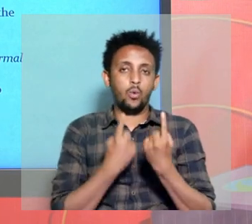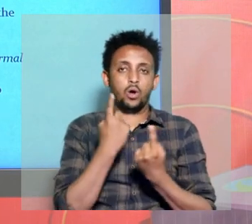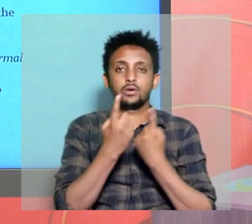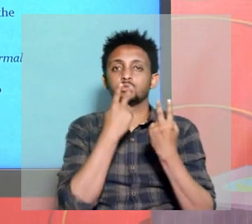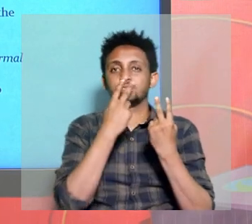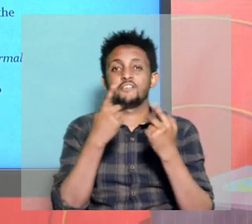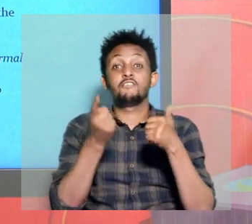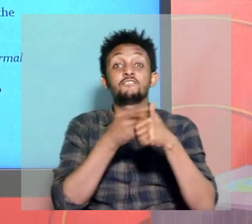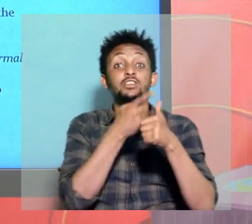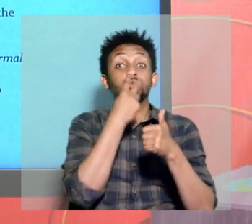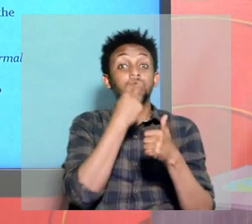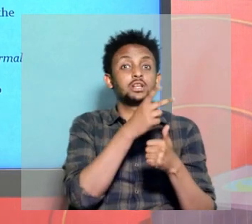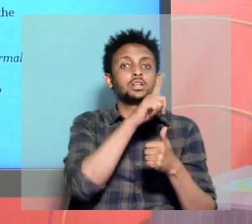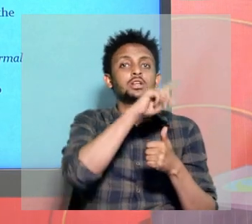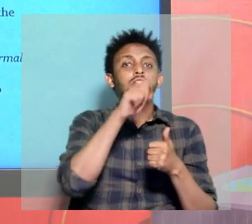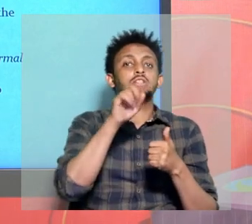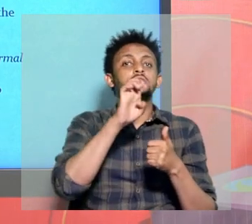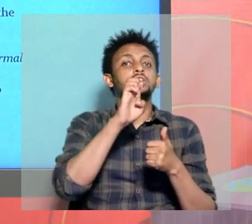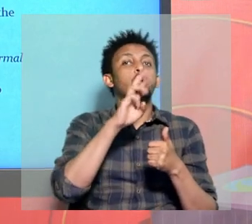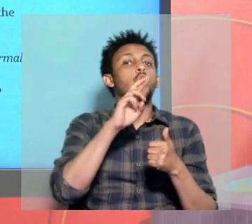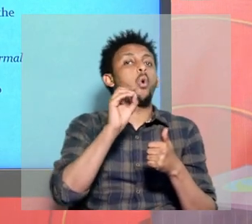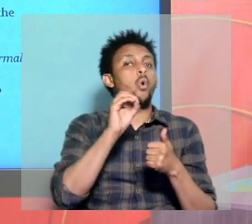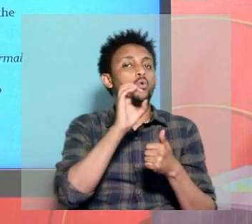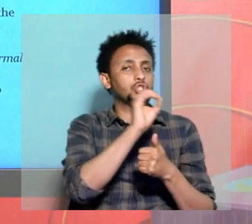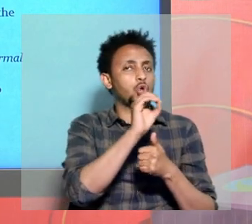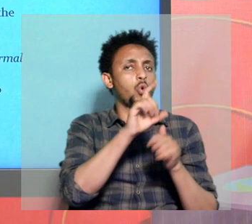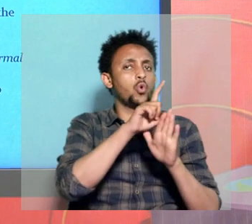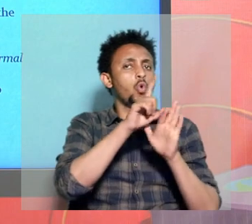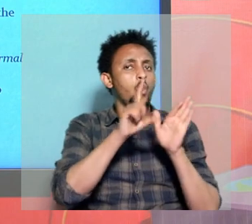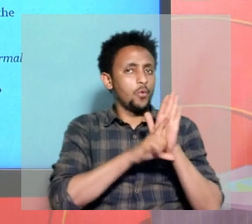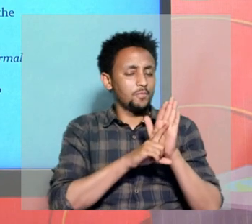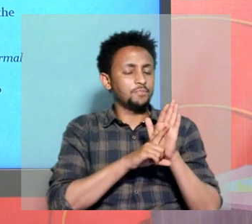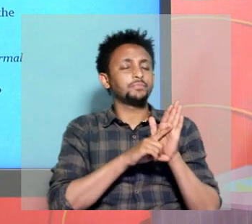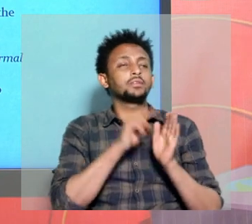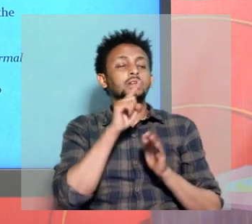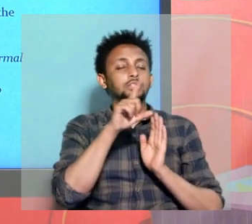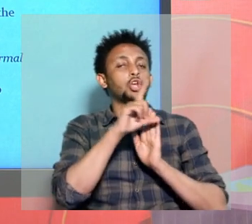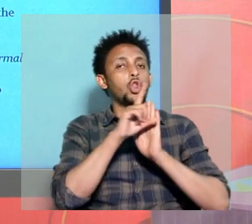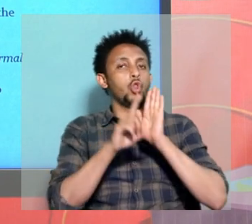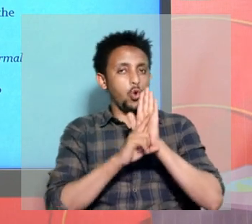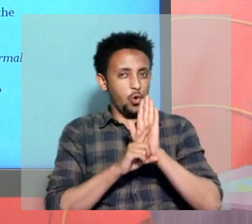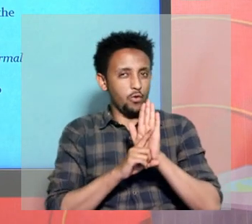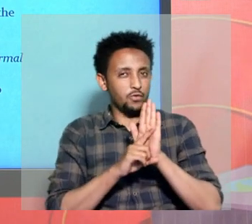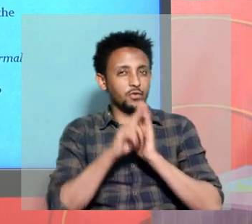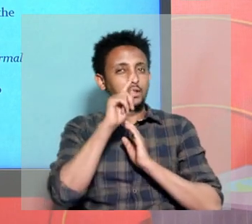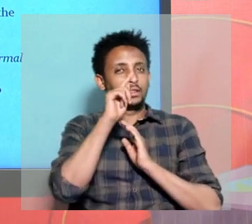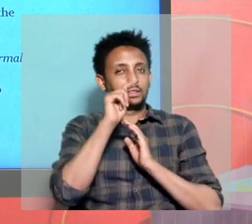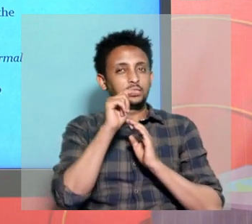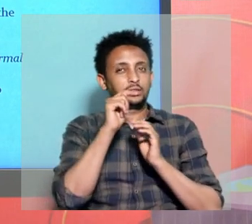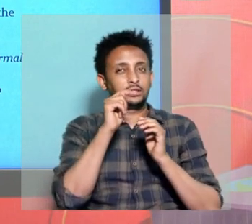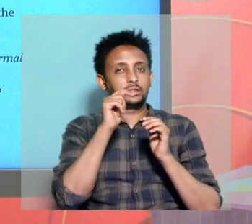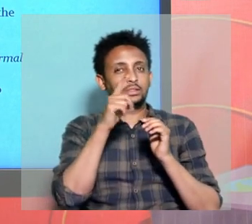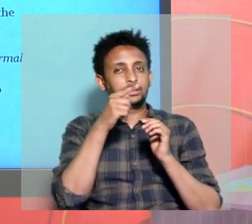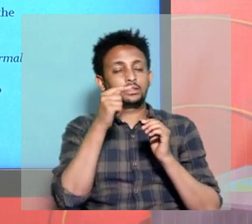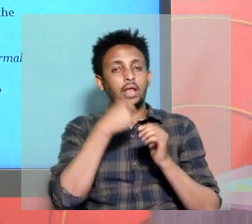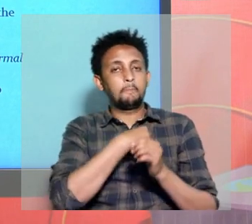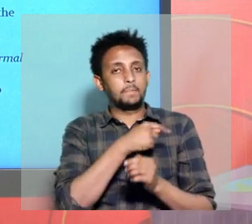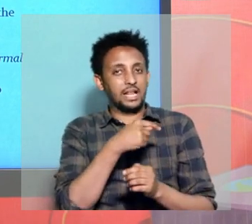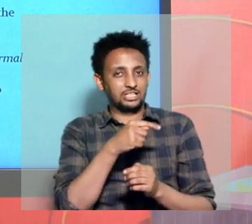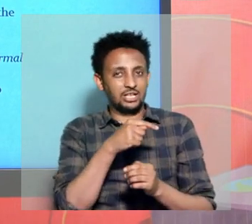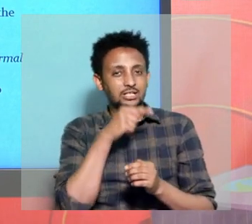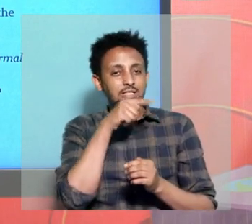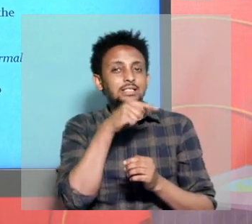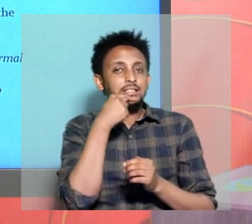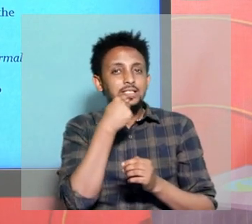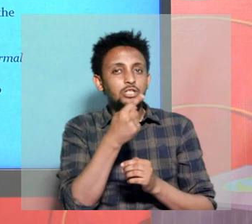First, let's try to see Zero's Law of Thermodynamics. Zero's Law of Thermodynamics is the law of thermal equilibrium or the law of temperature, and